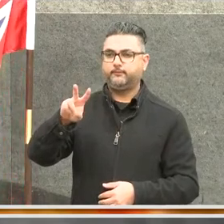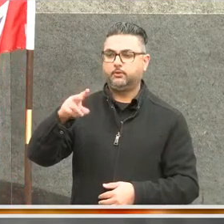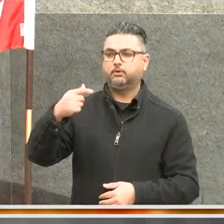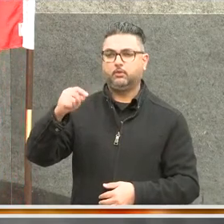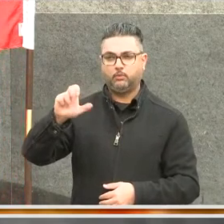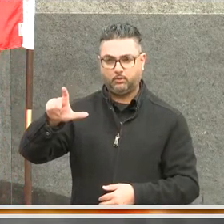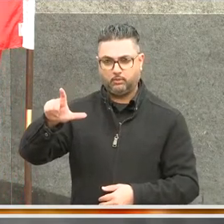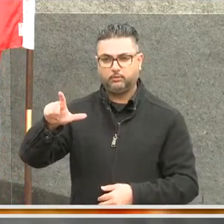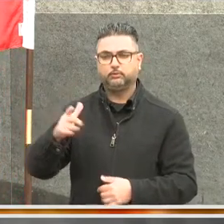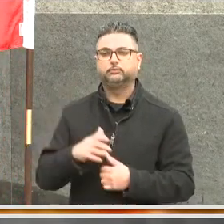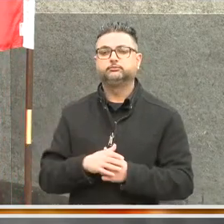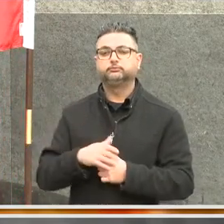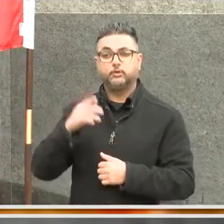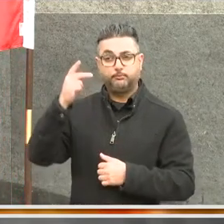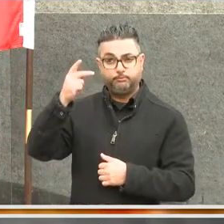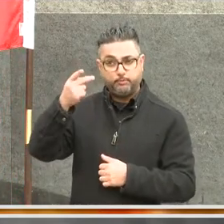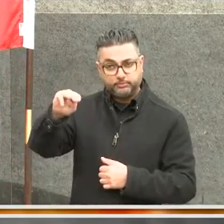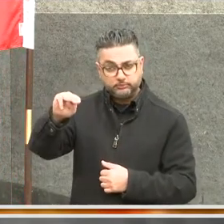Defense Staff.